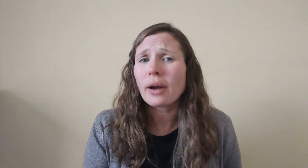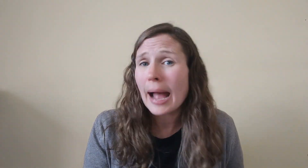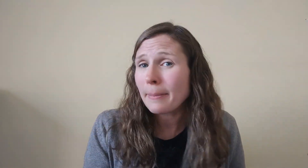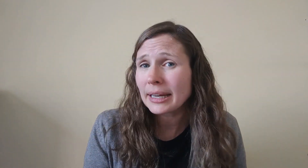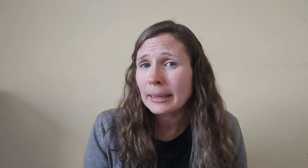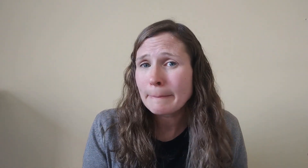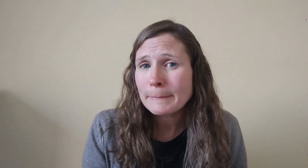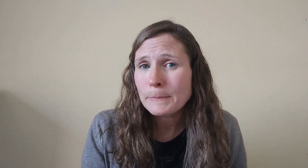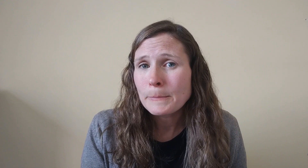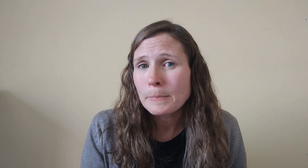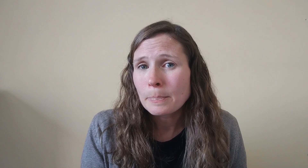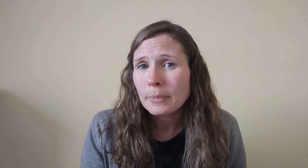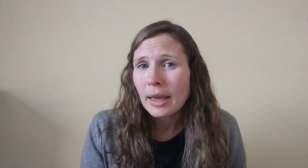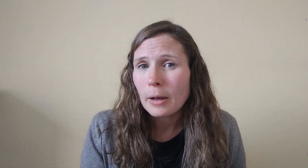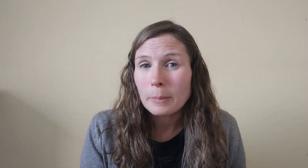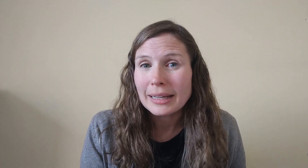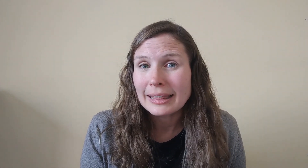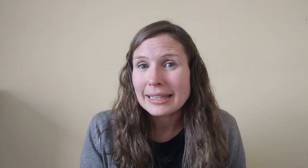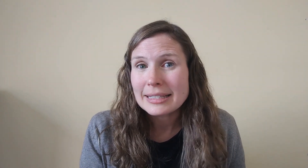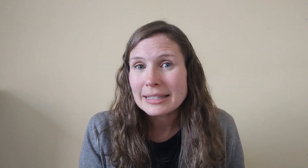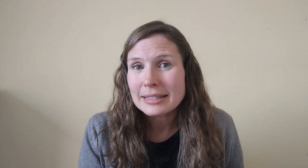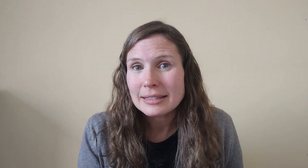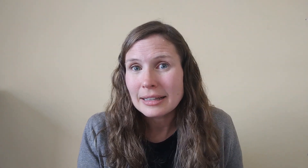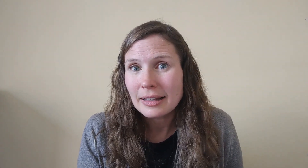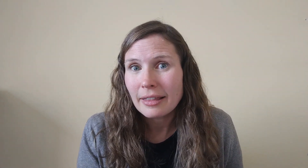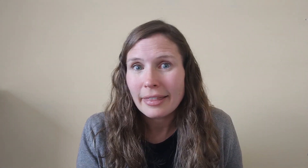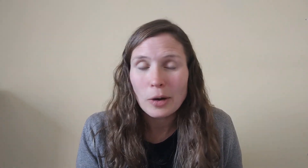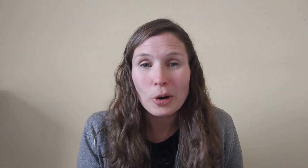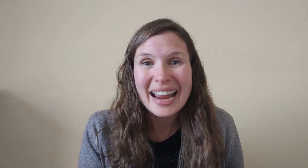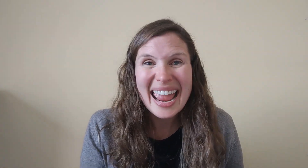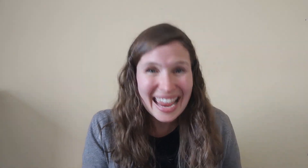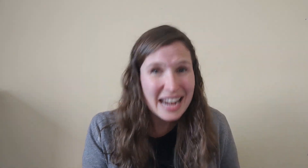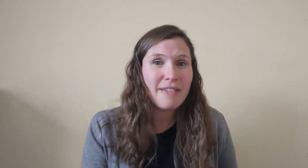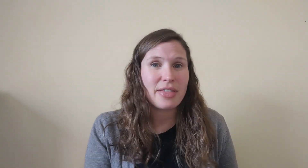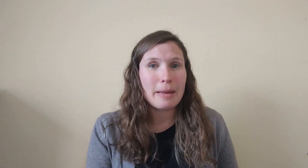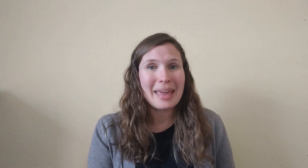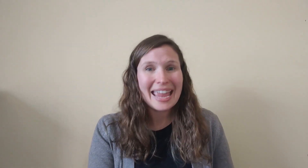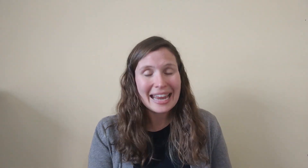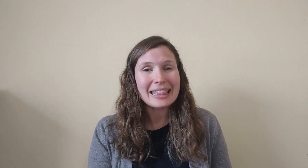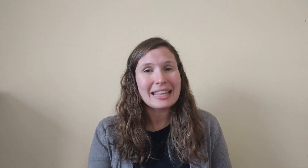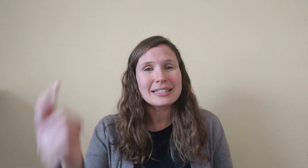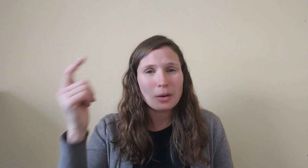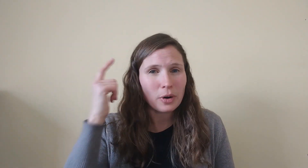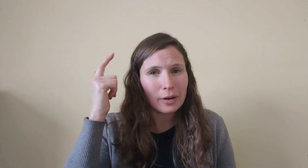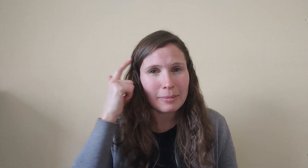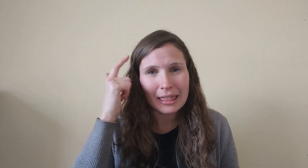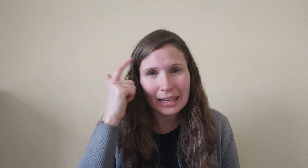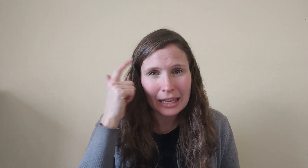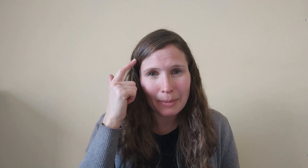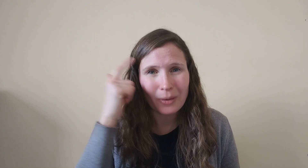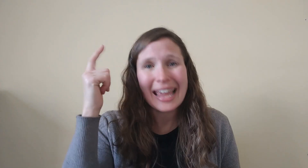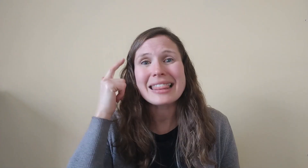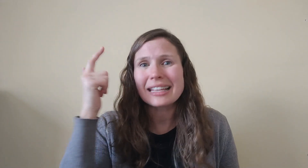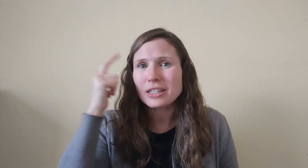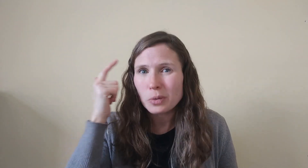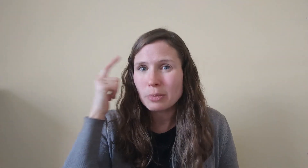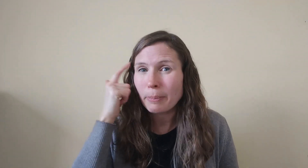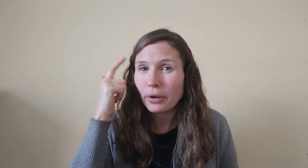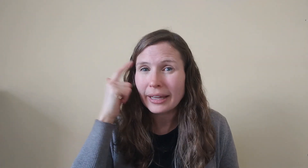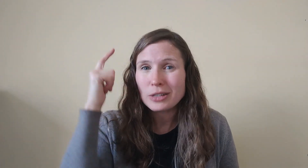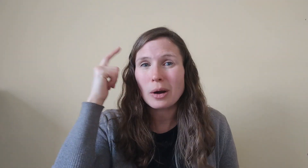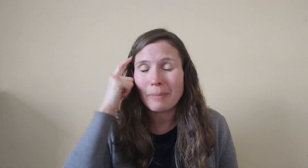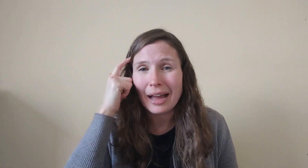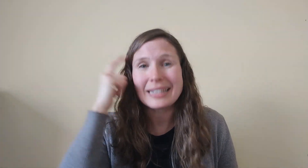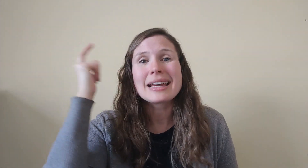Did you figure out how many? How many lists? There were 8 of them, 8 things that we're going to be thinking about, 8 things that we